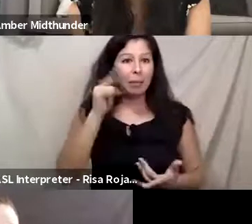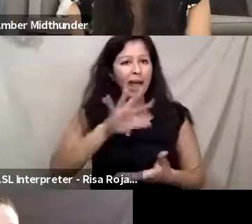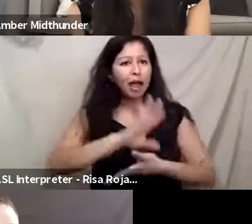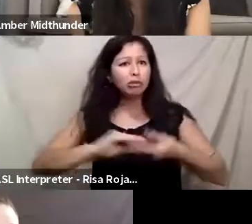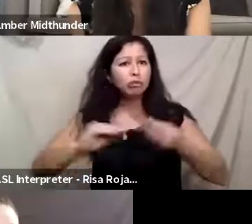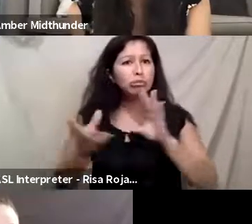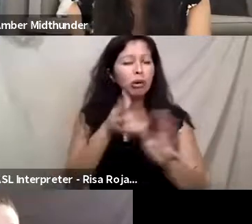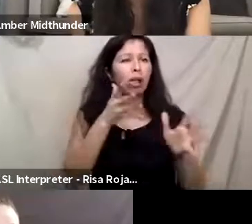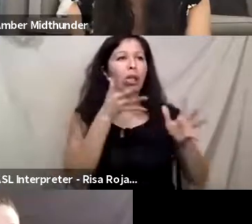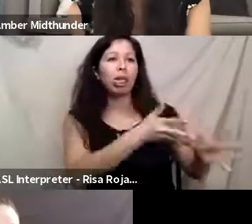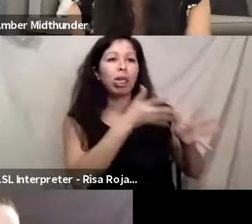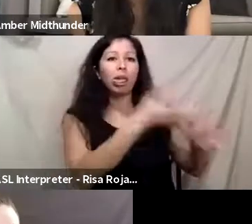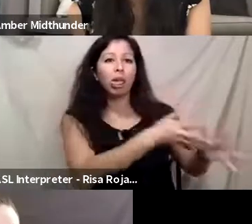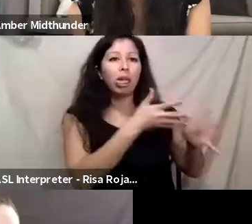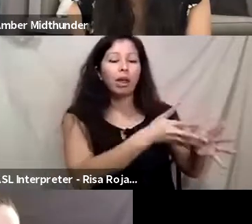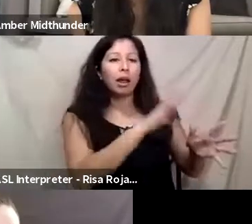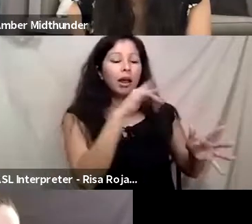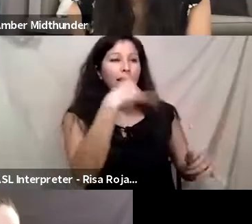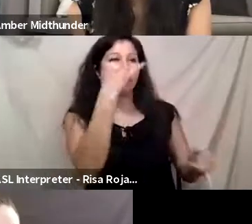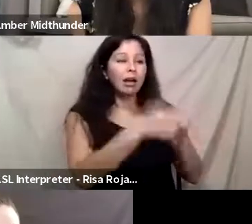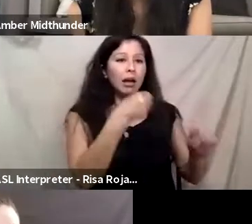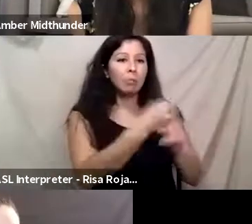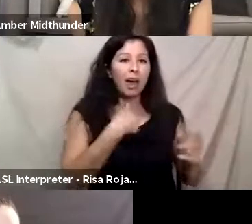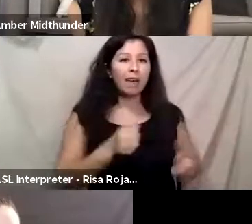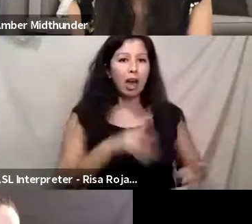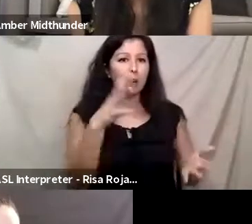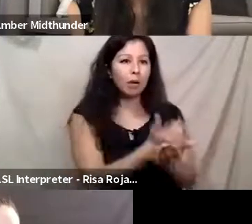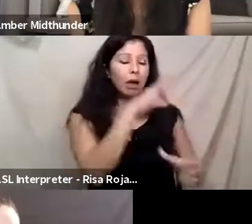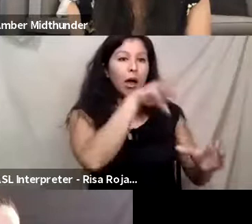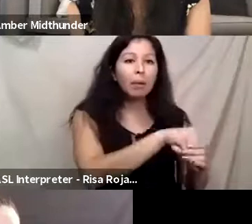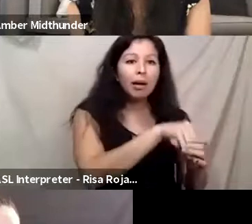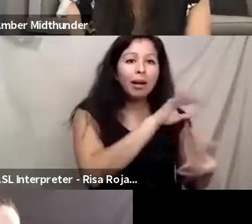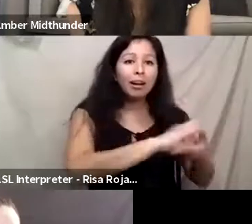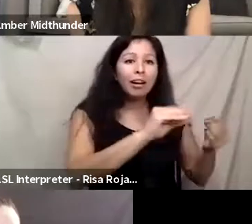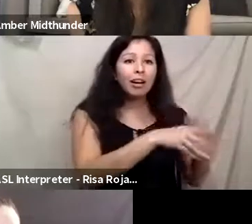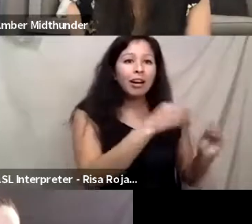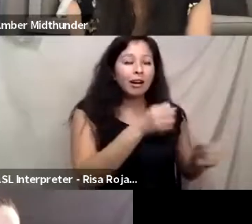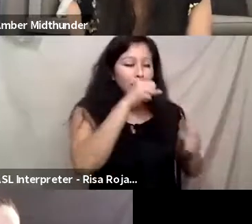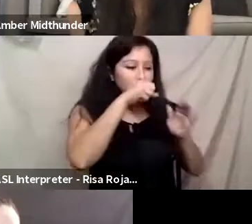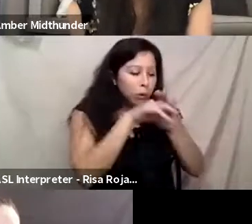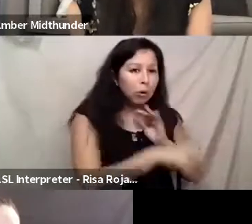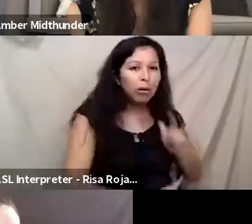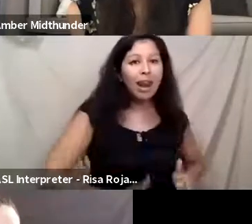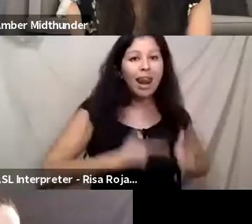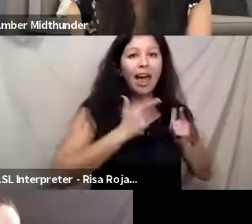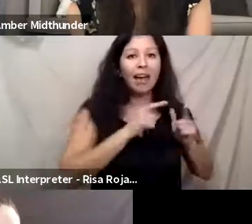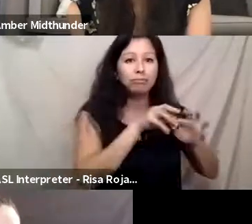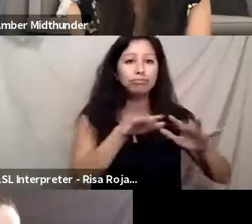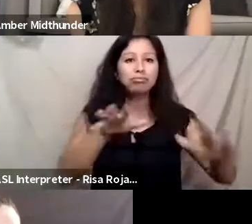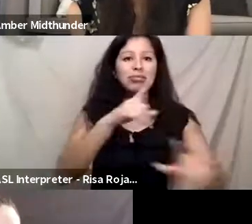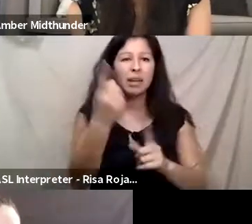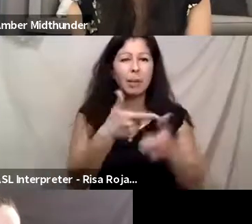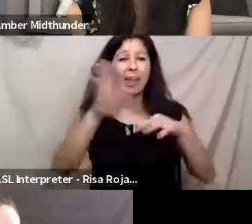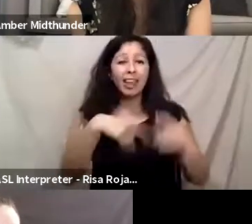that have been neglected. And then suddenly you have the opportunity to be a part of that, to give them breath and give them life, and be a part of something that is so much